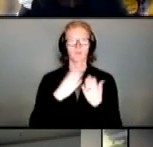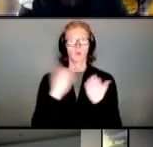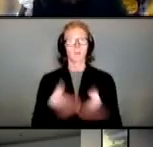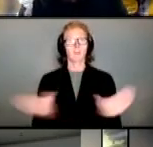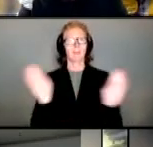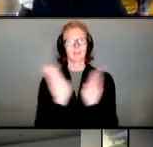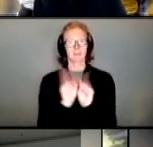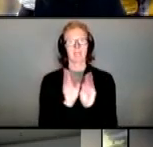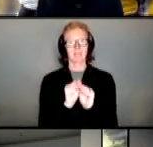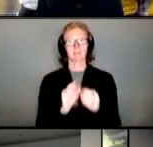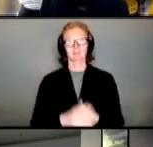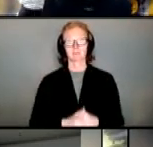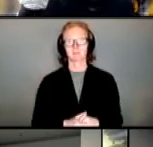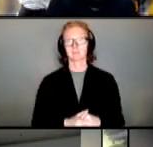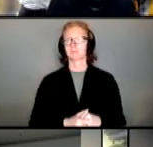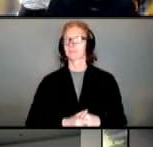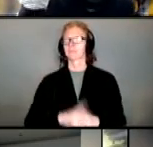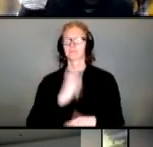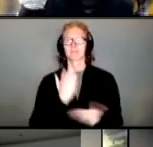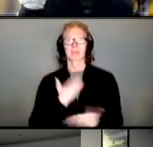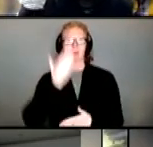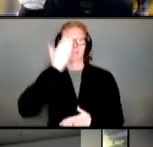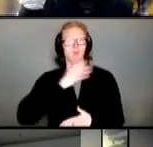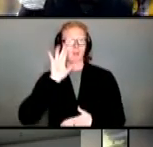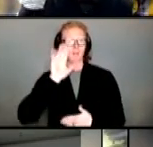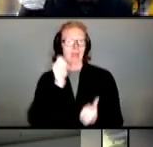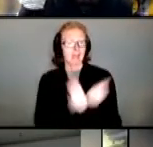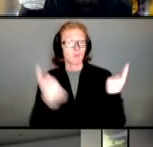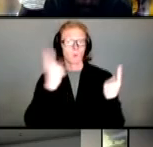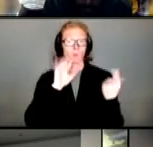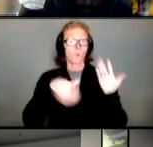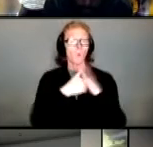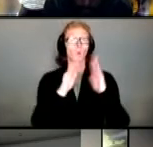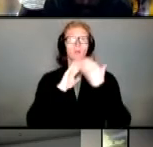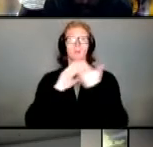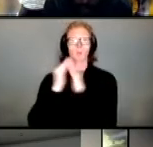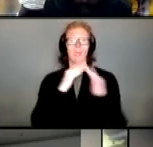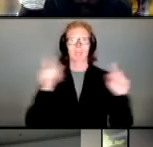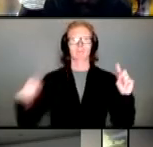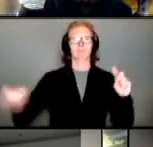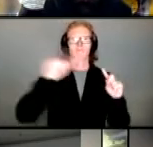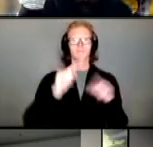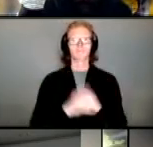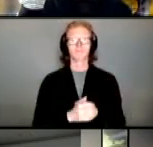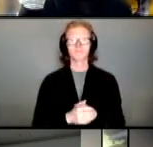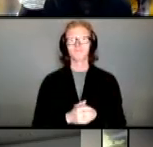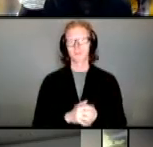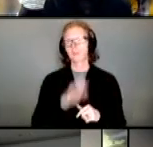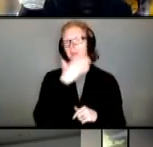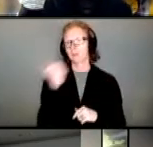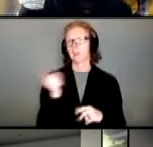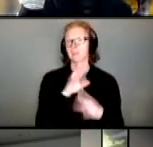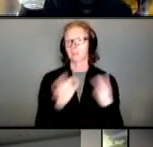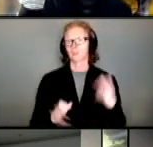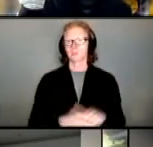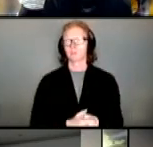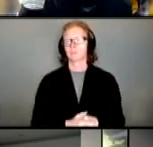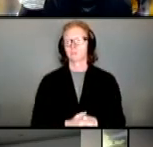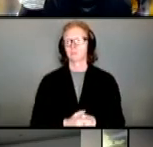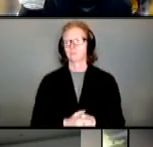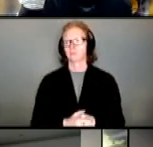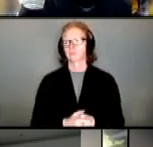it in front of the public. So I think that's the best place to do that.